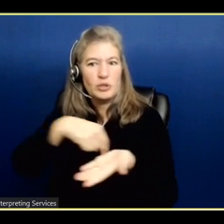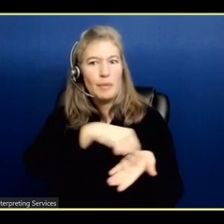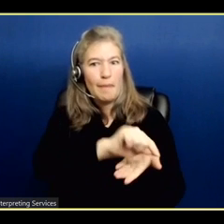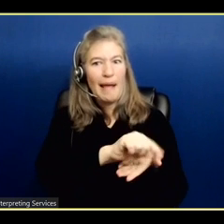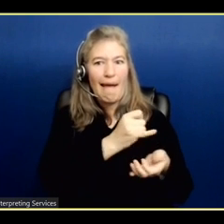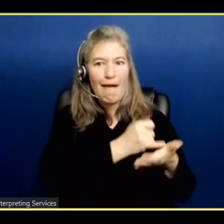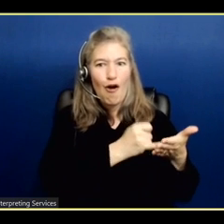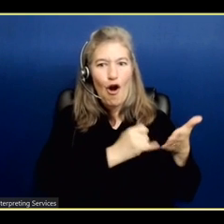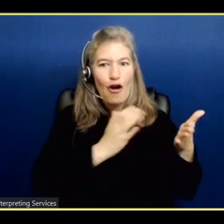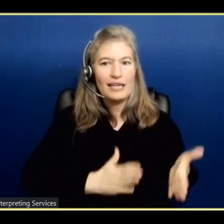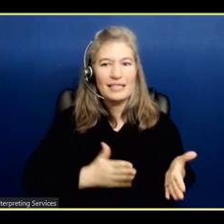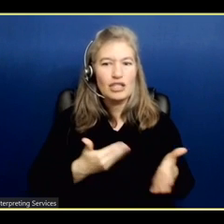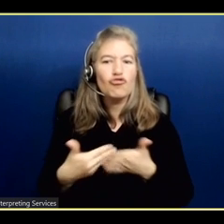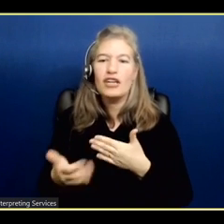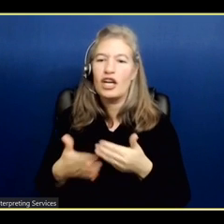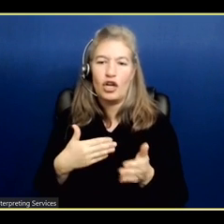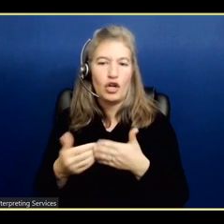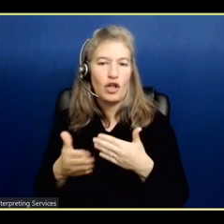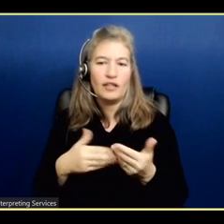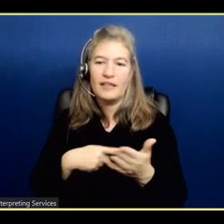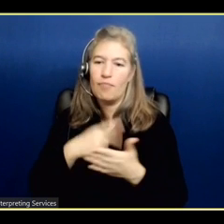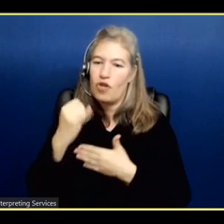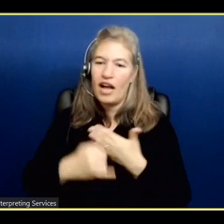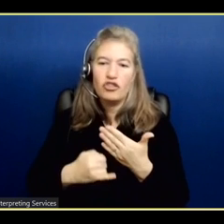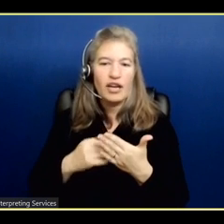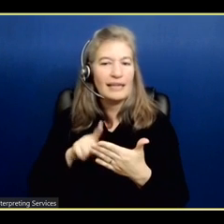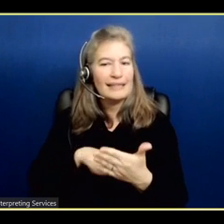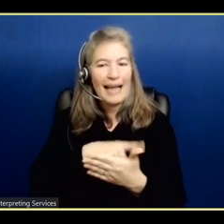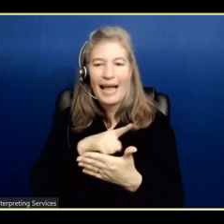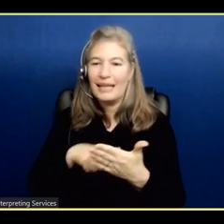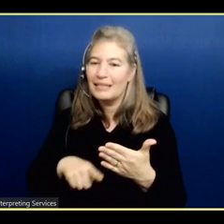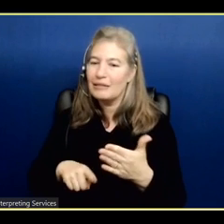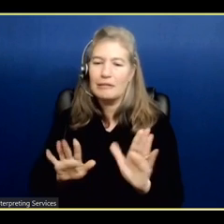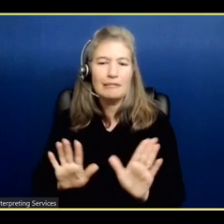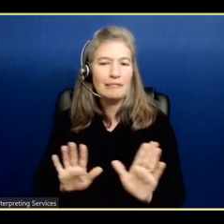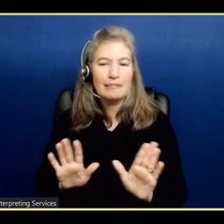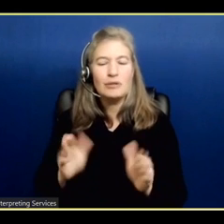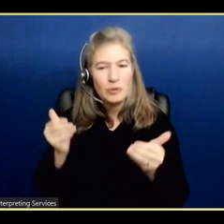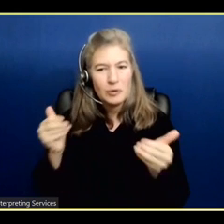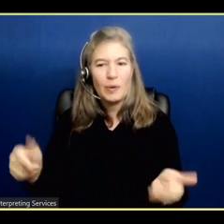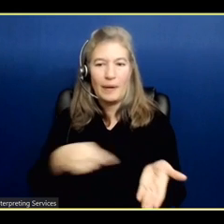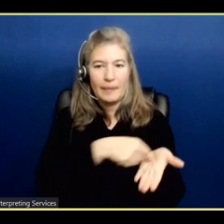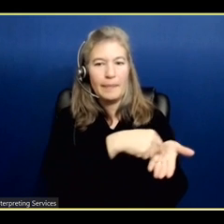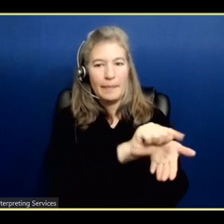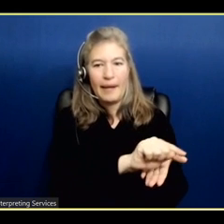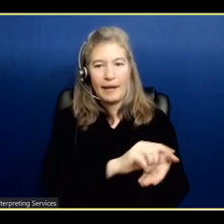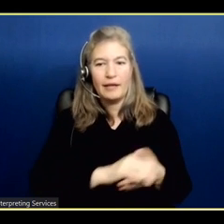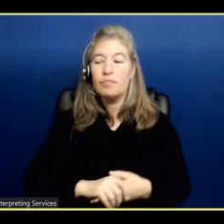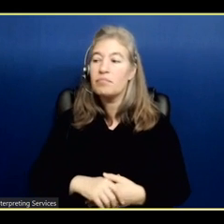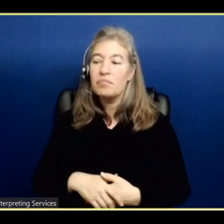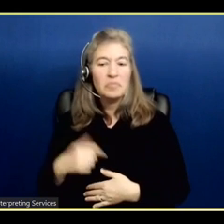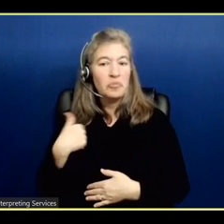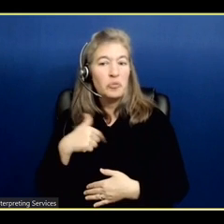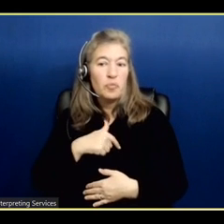incurred for performances that may not happen, so that artists aren't carrying that debt, even for things that are going to be rescheduled.